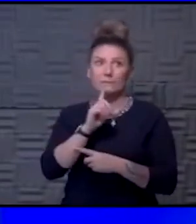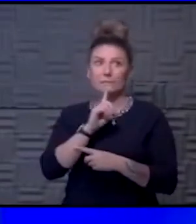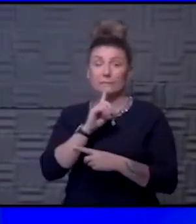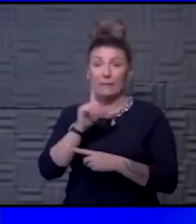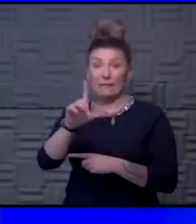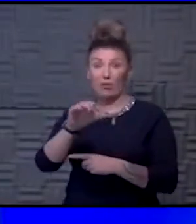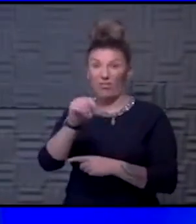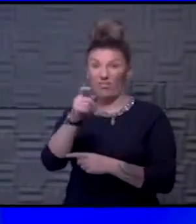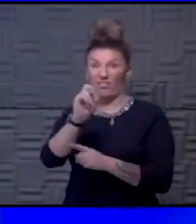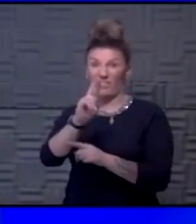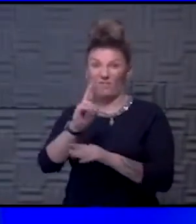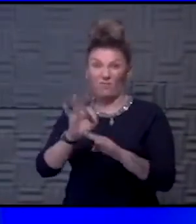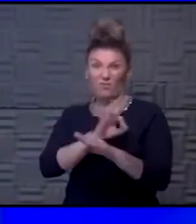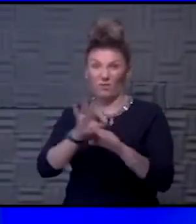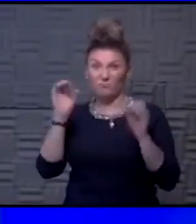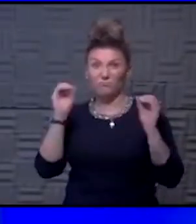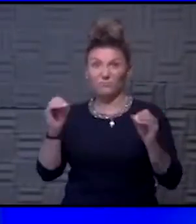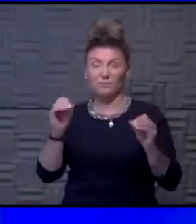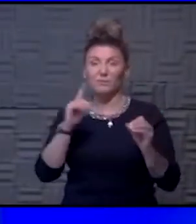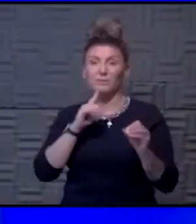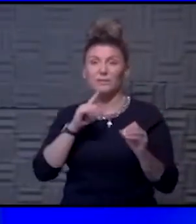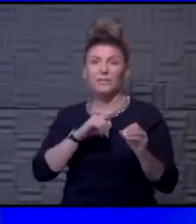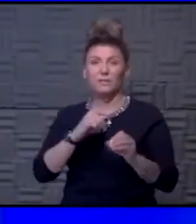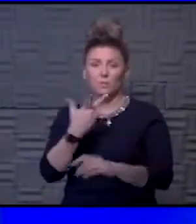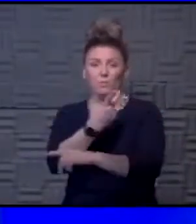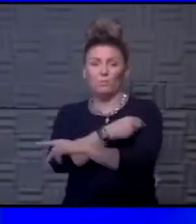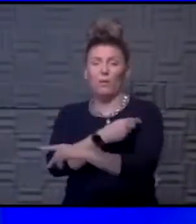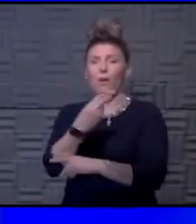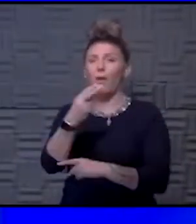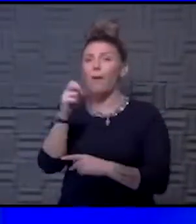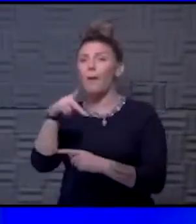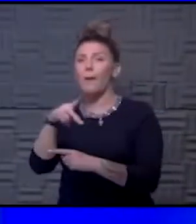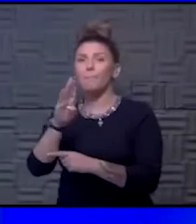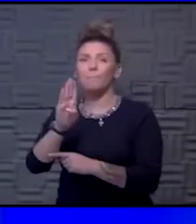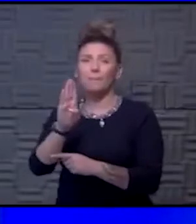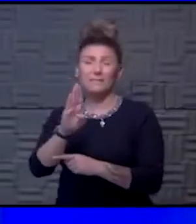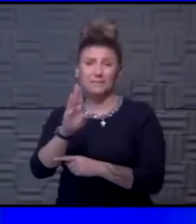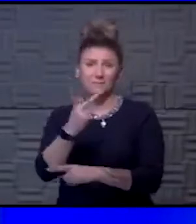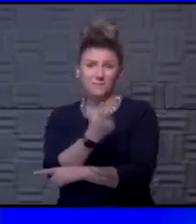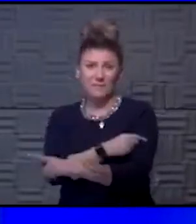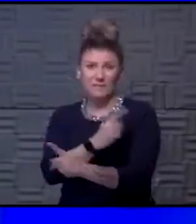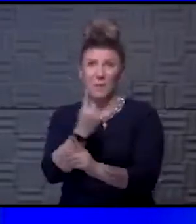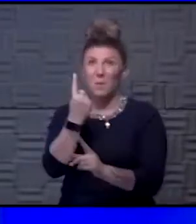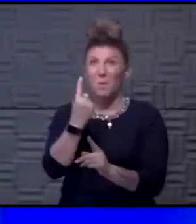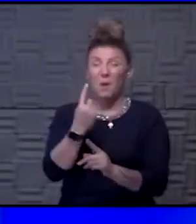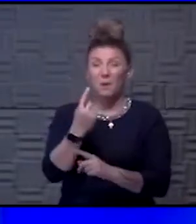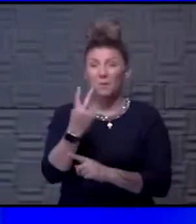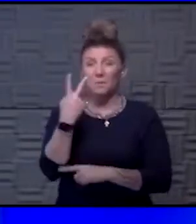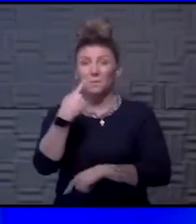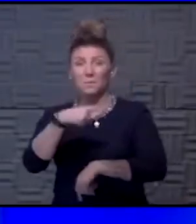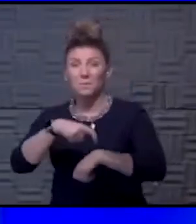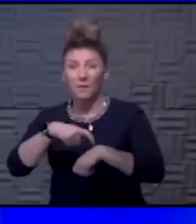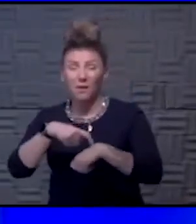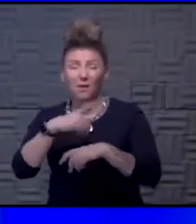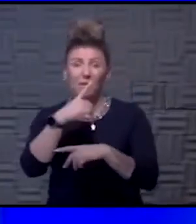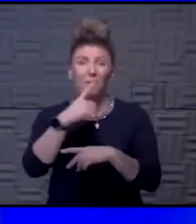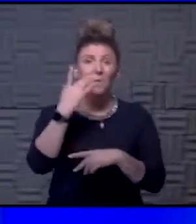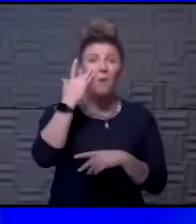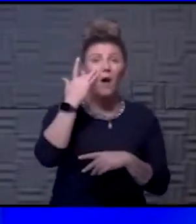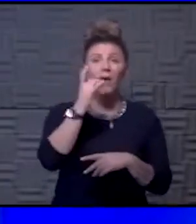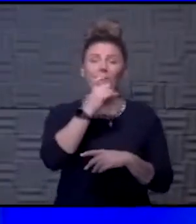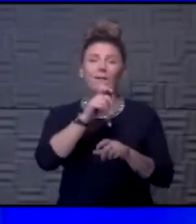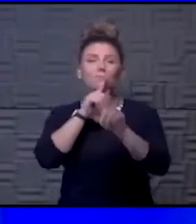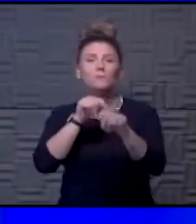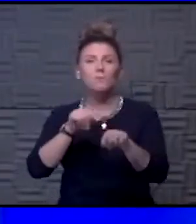sometimes we have to redose them with hepatitis B vaccine 1 or 2 times because they didn't mount a response the first time. We